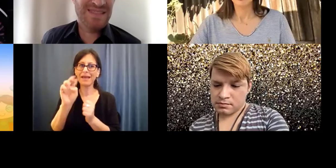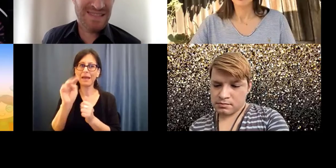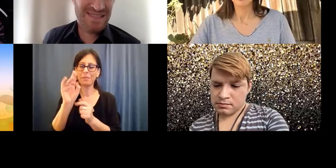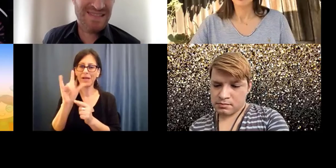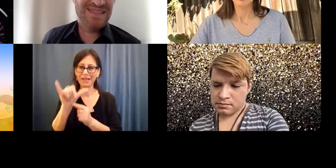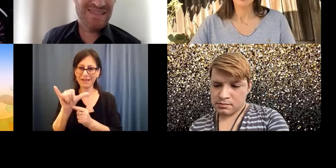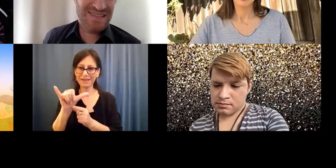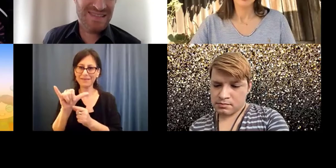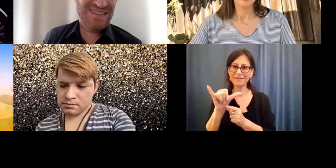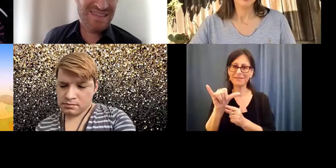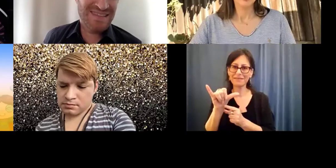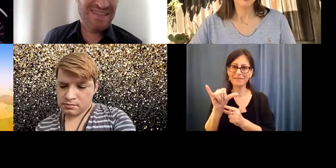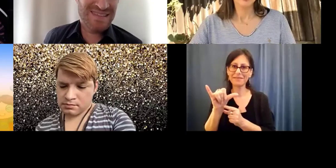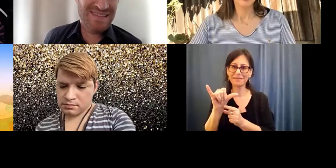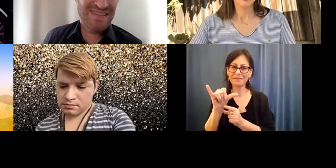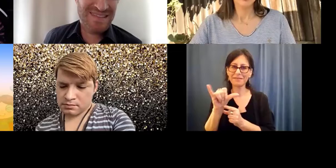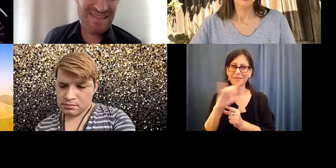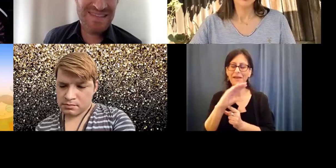Emily and